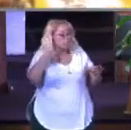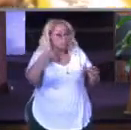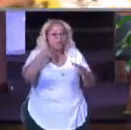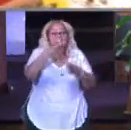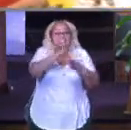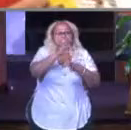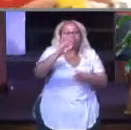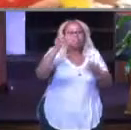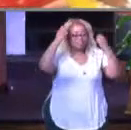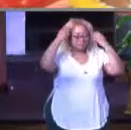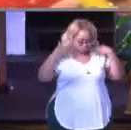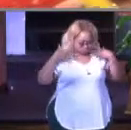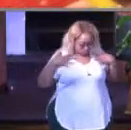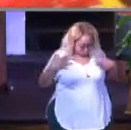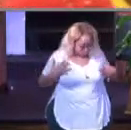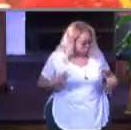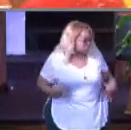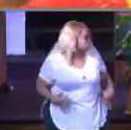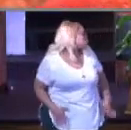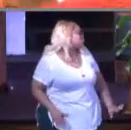want Spirit flowing